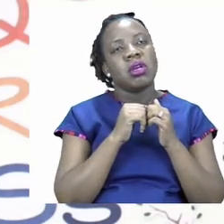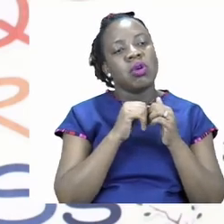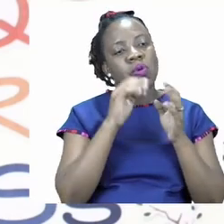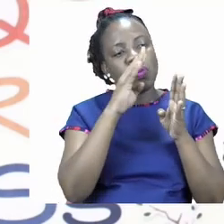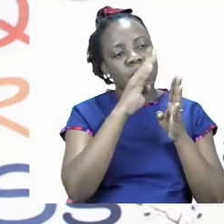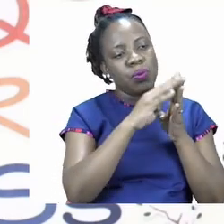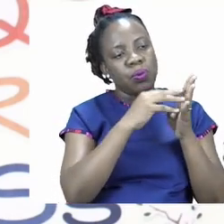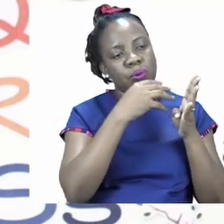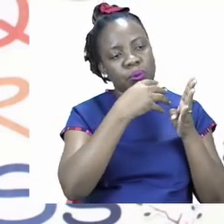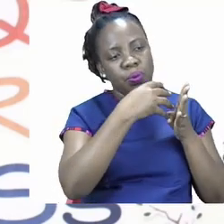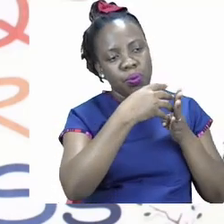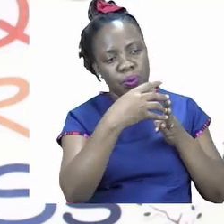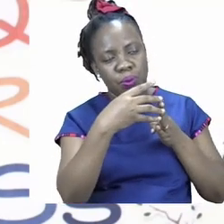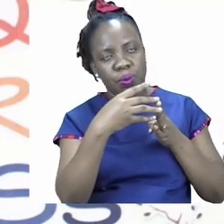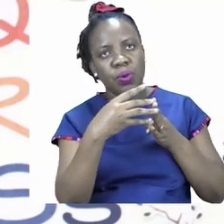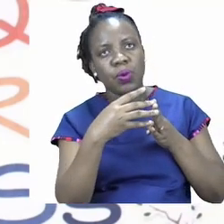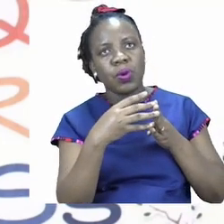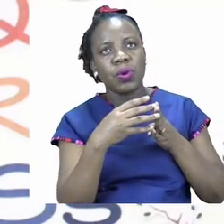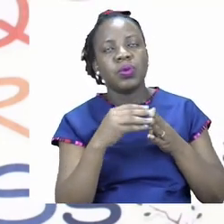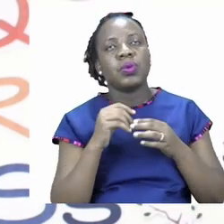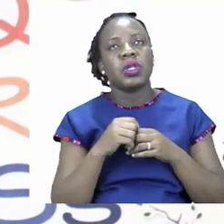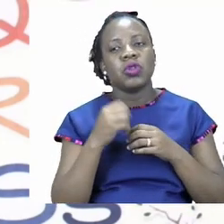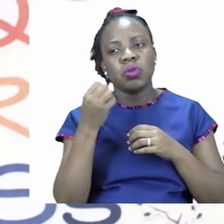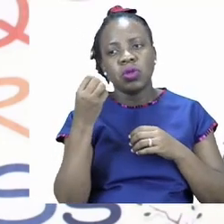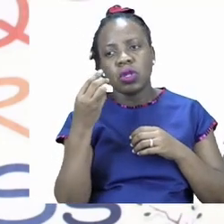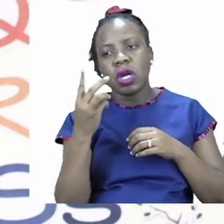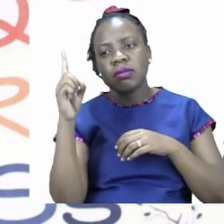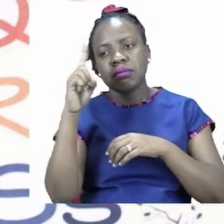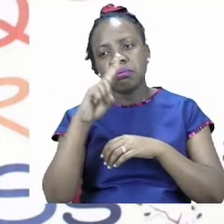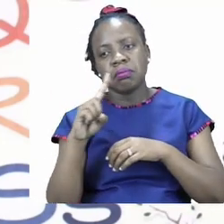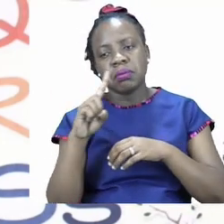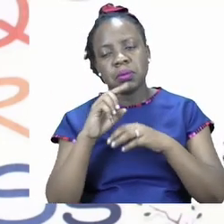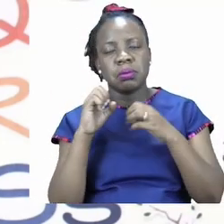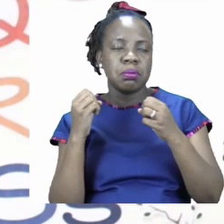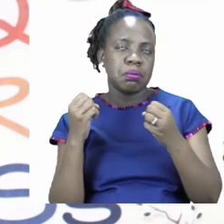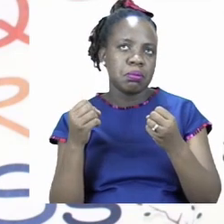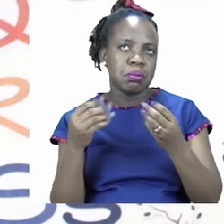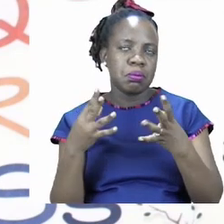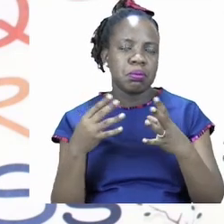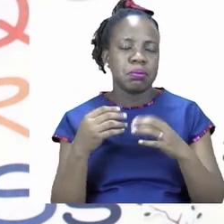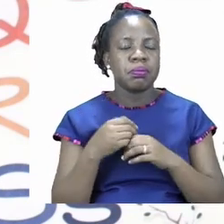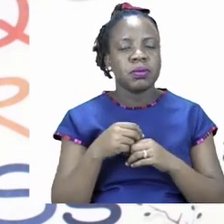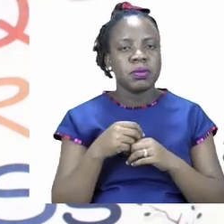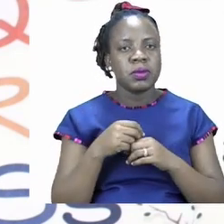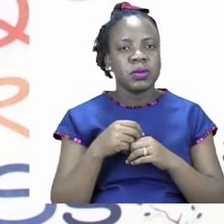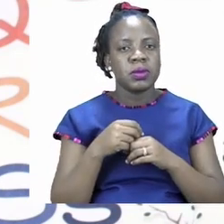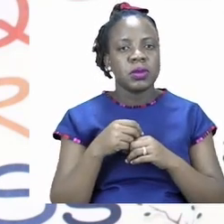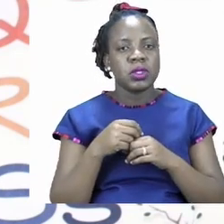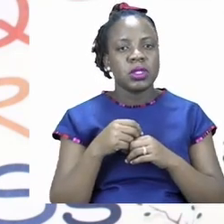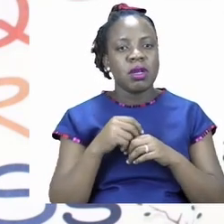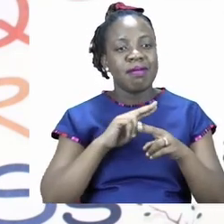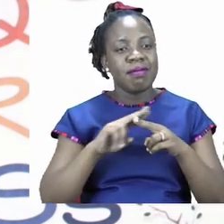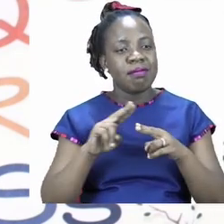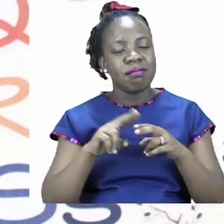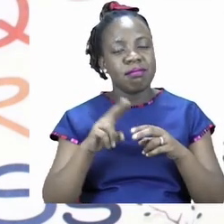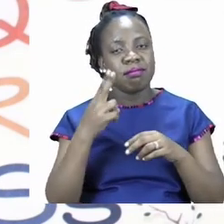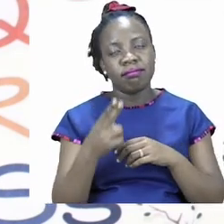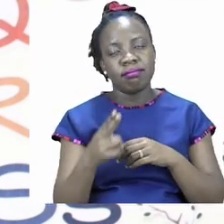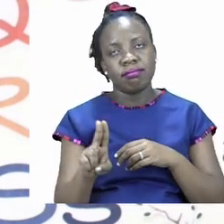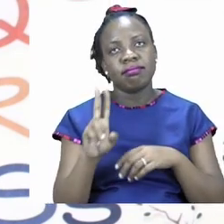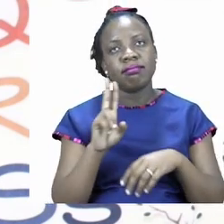actually happened. Take your time with both of them, and I'll see you when you're done after the advert break.